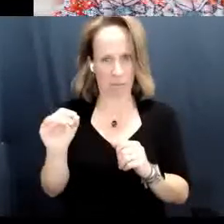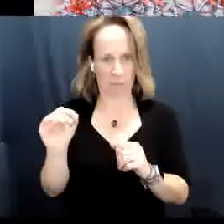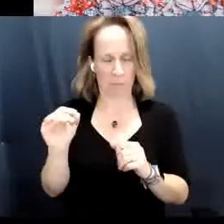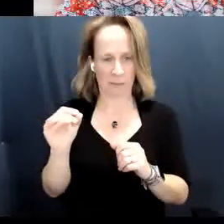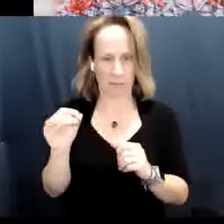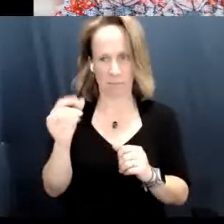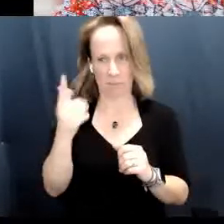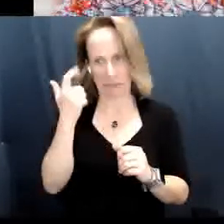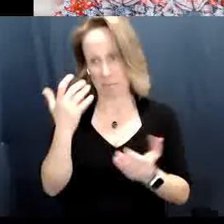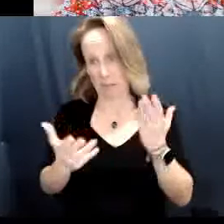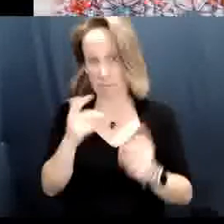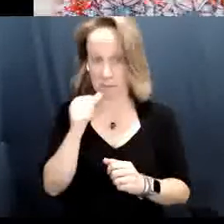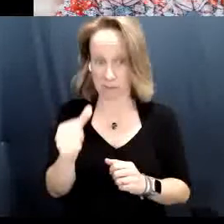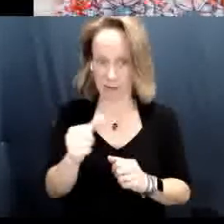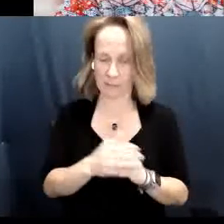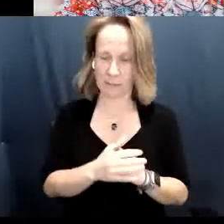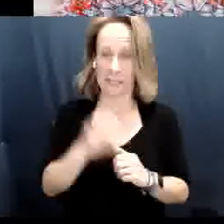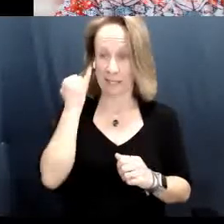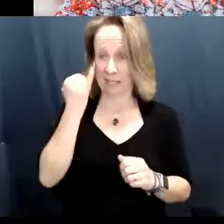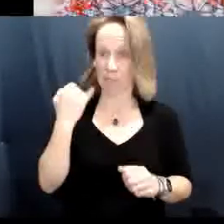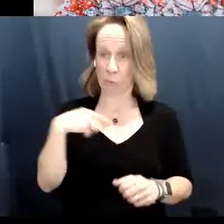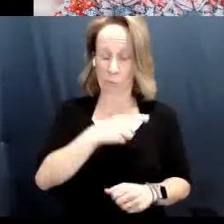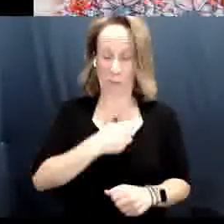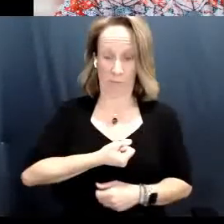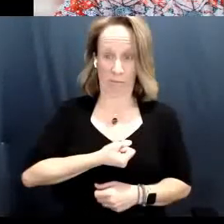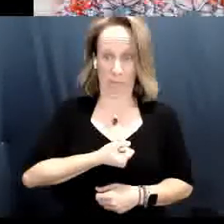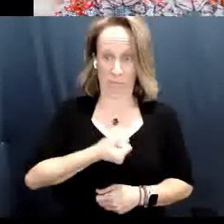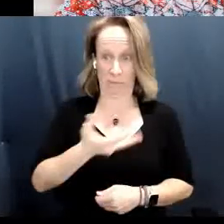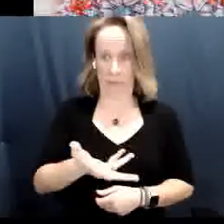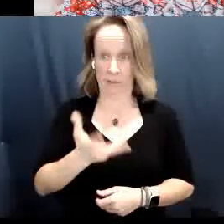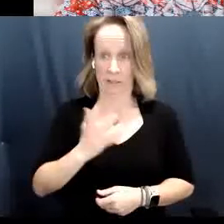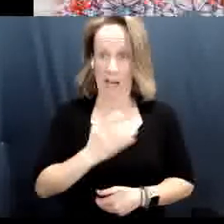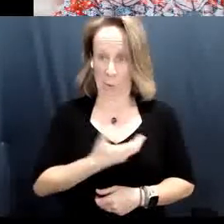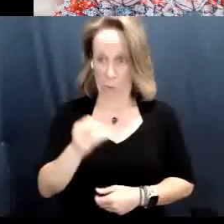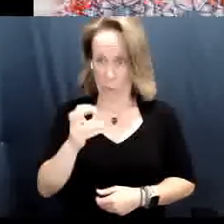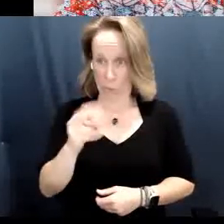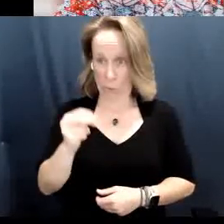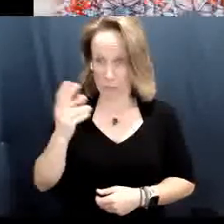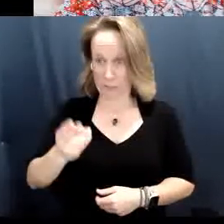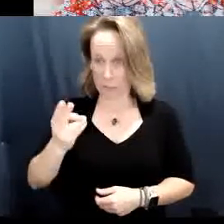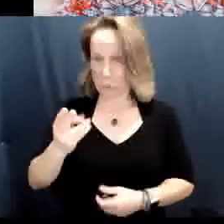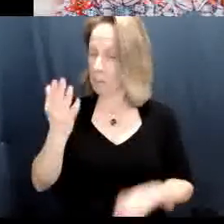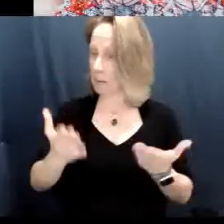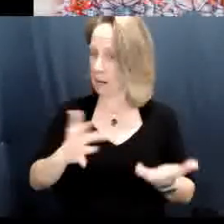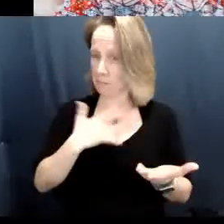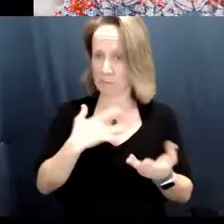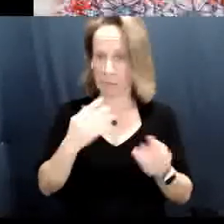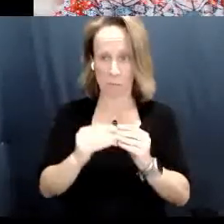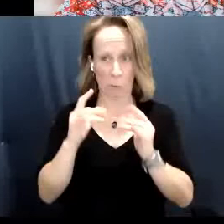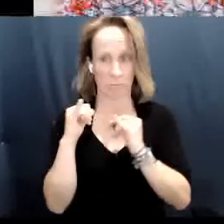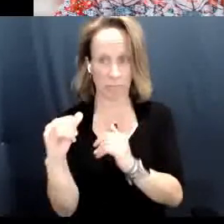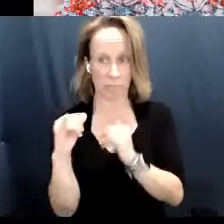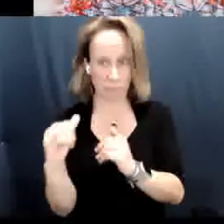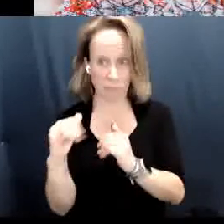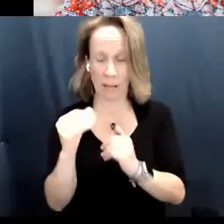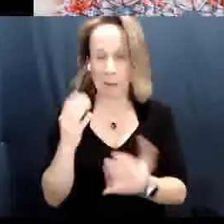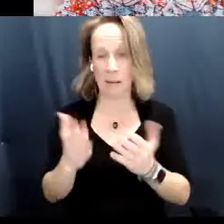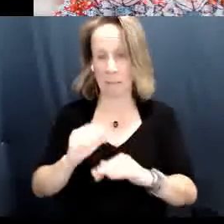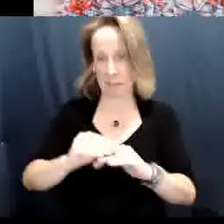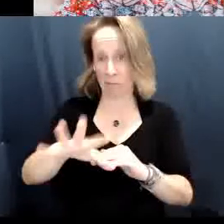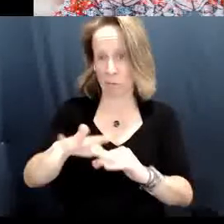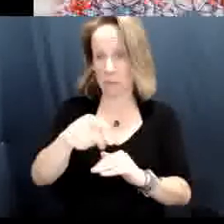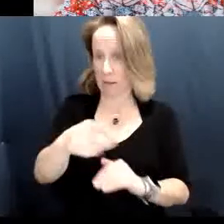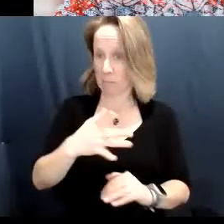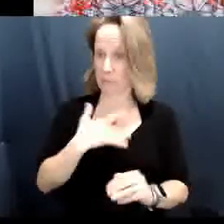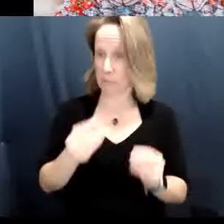personal history might allow for survivors to find that sameness and might make survivors feel more comfortable to share. It can also take away